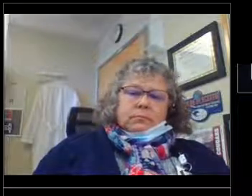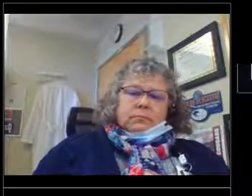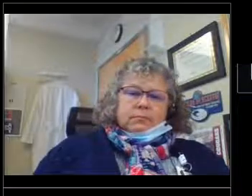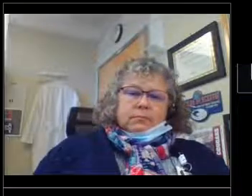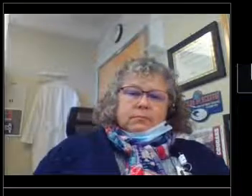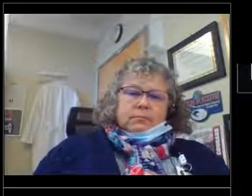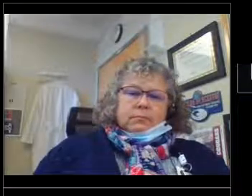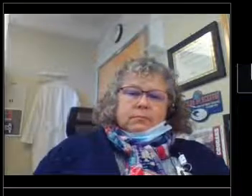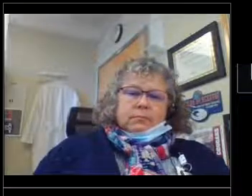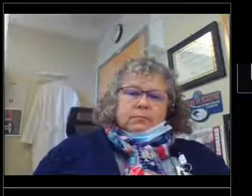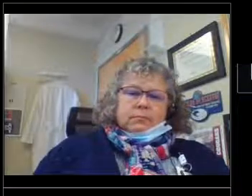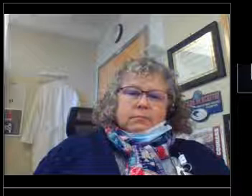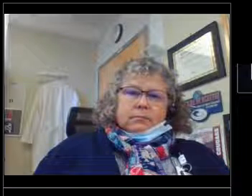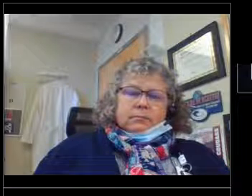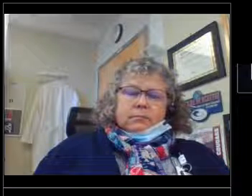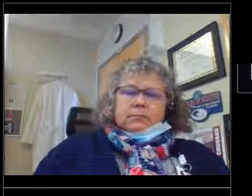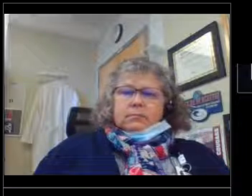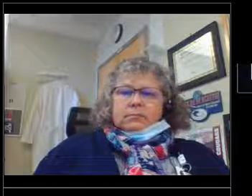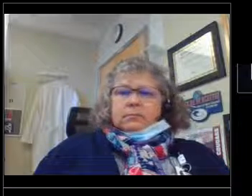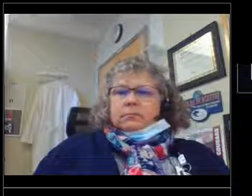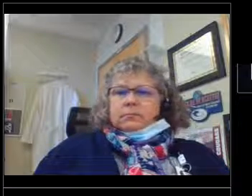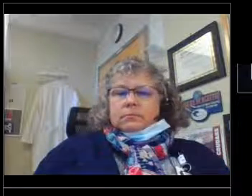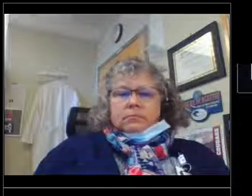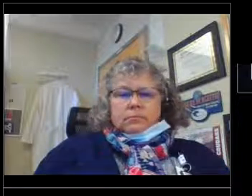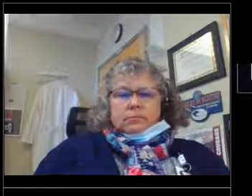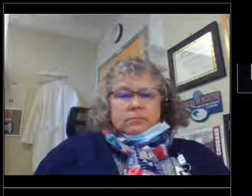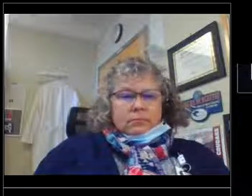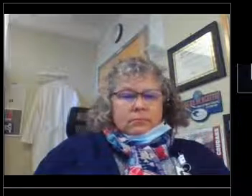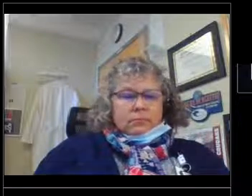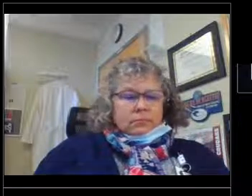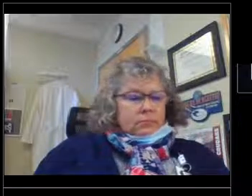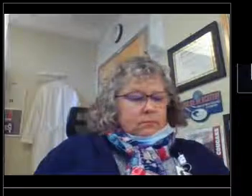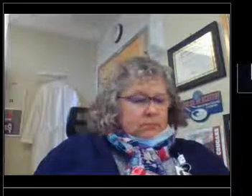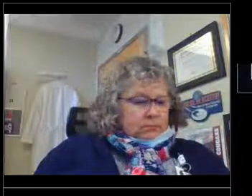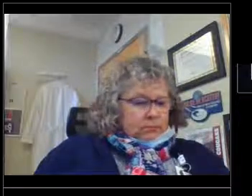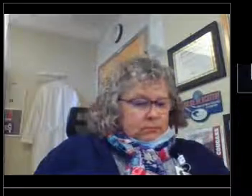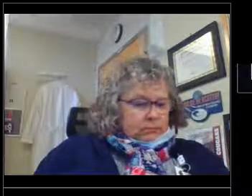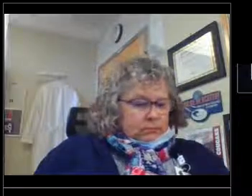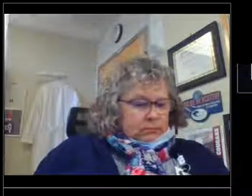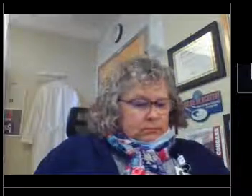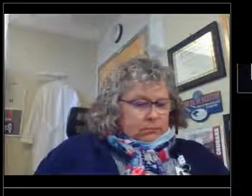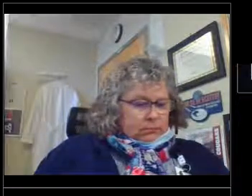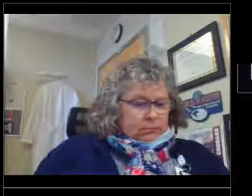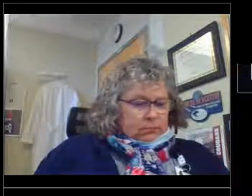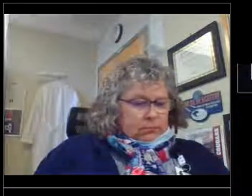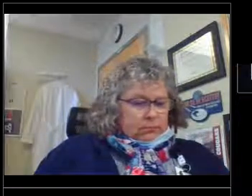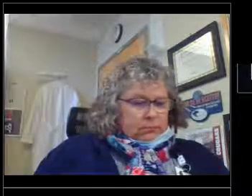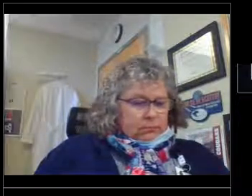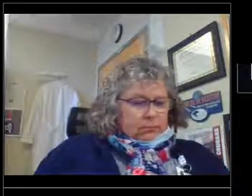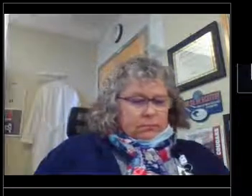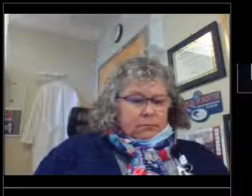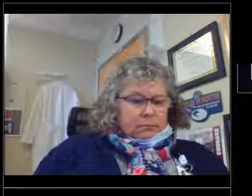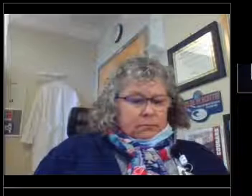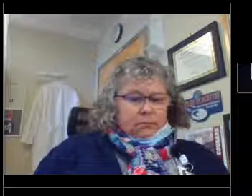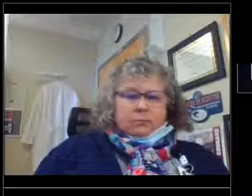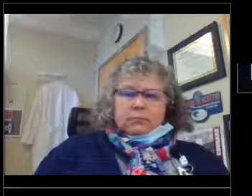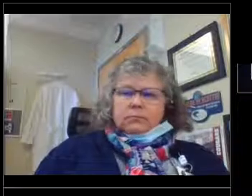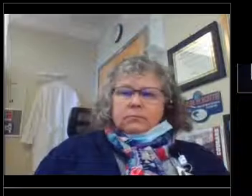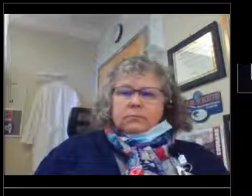also, under the Uniform Disciplinary Act, a provision for disciplining physicians that failed